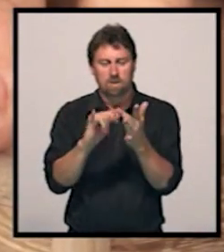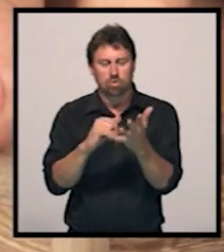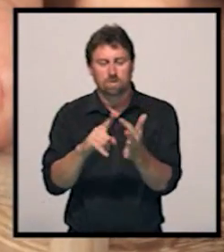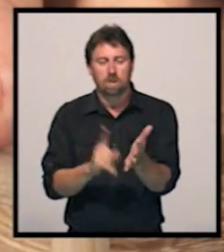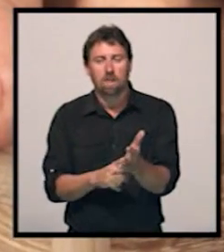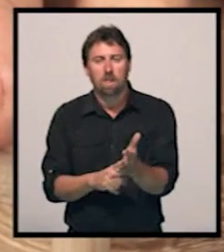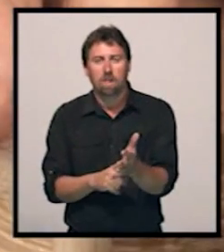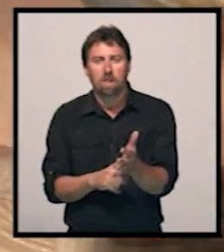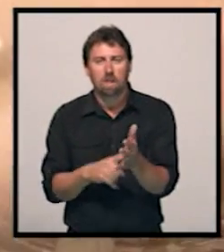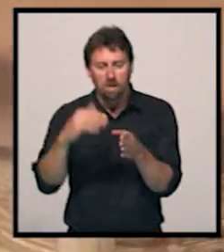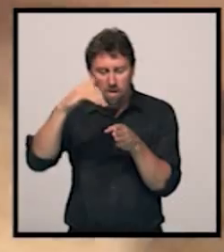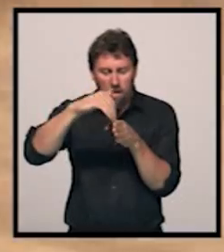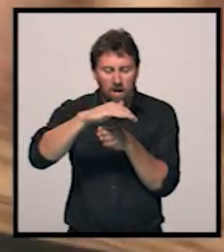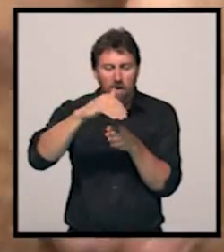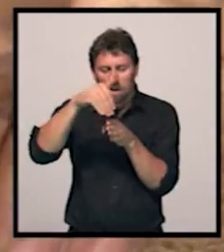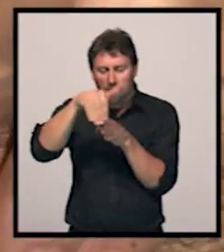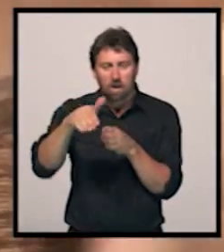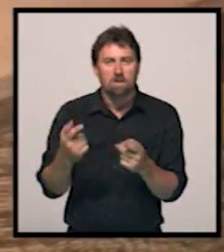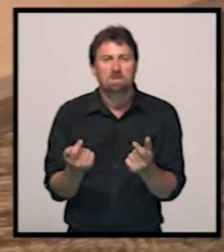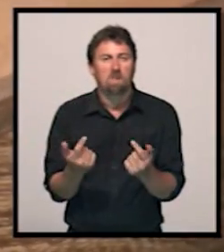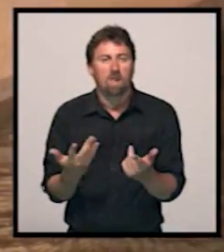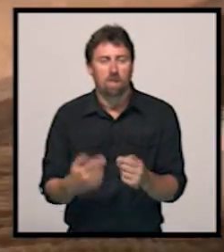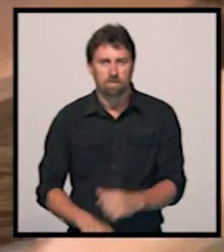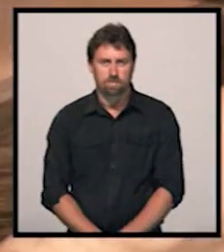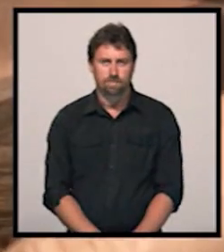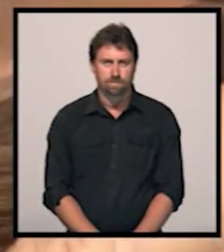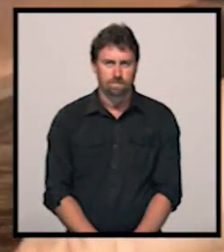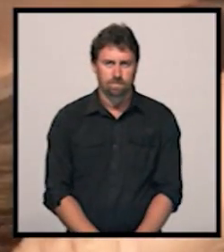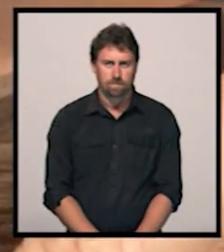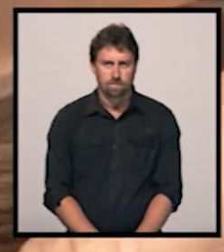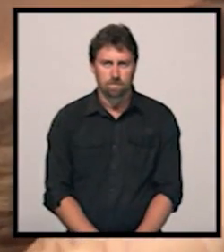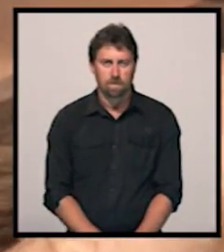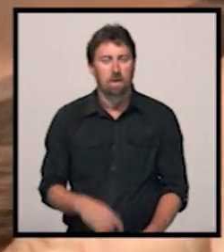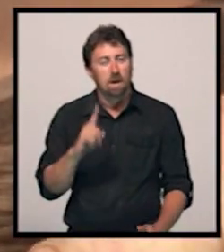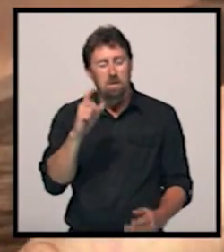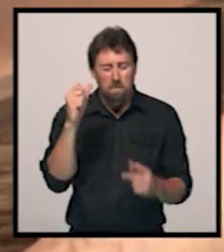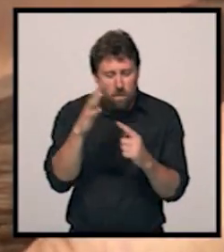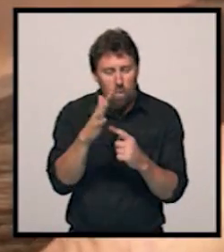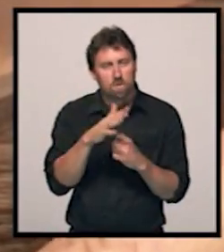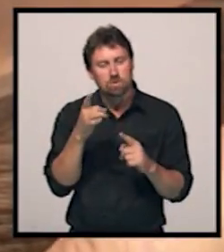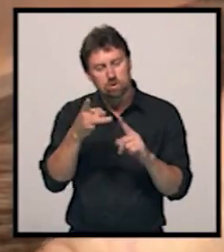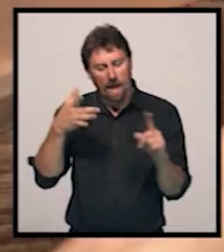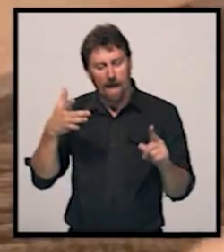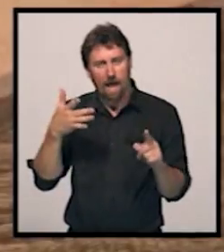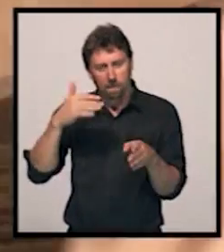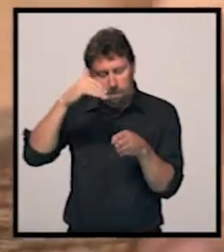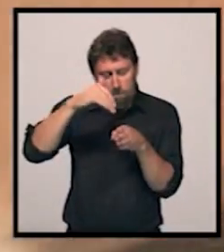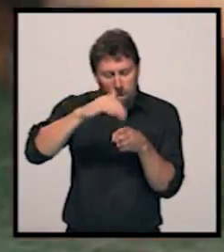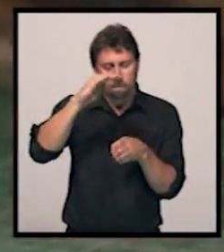it's a paring chisel or just a long fine chisel, but it has to be sharp.